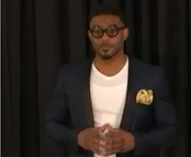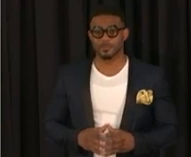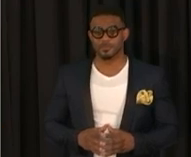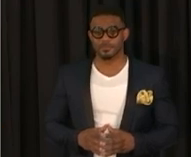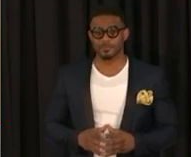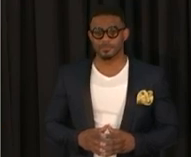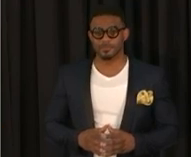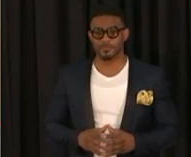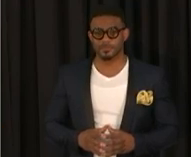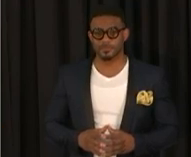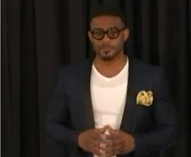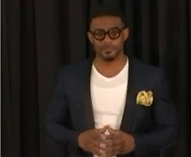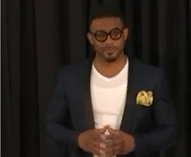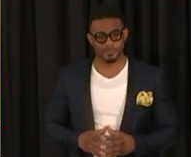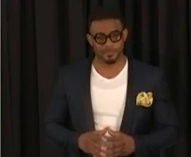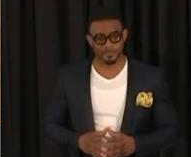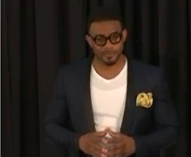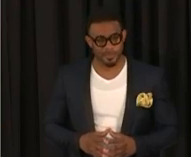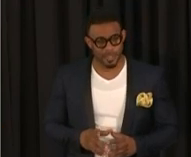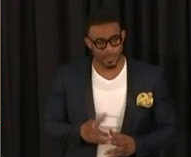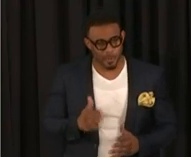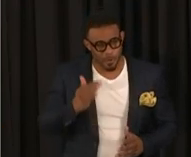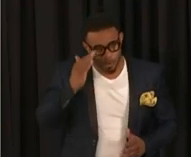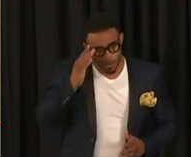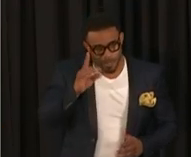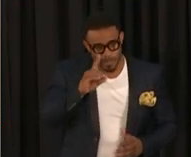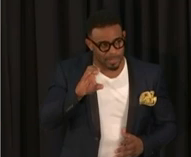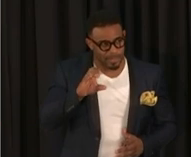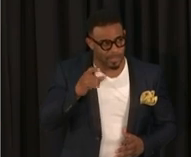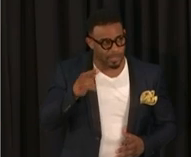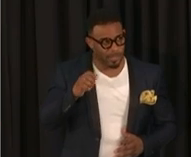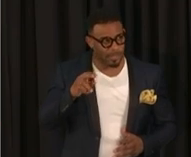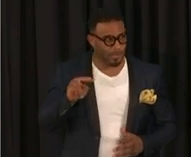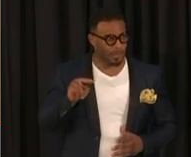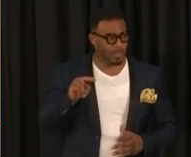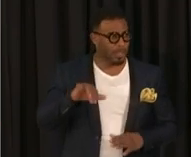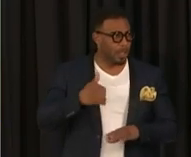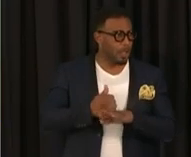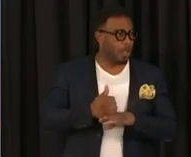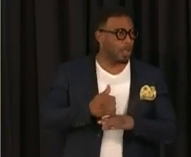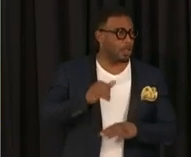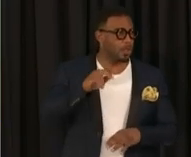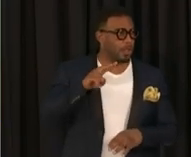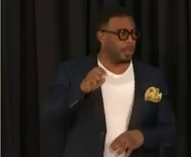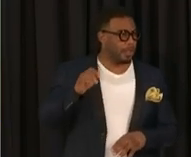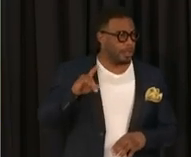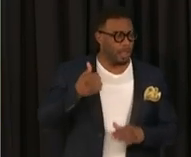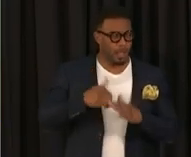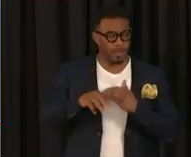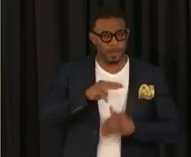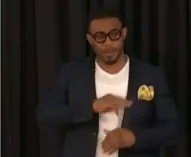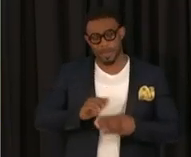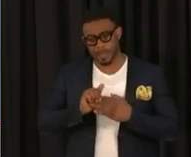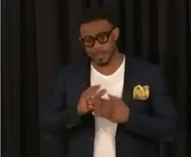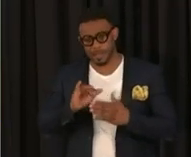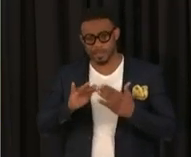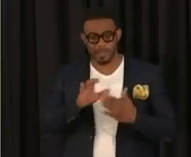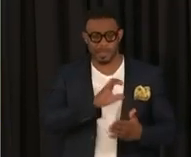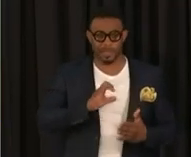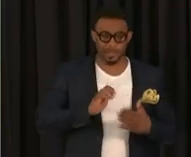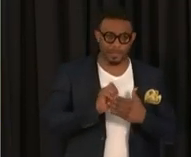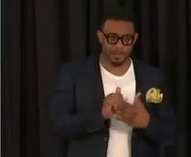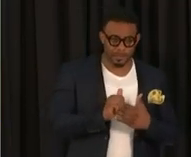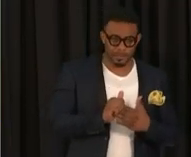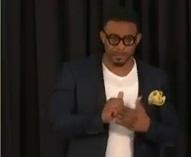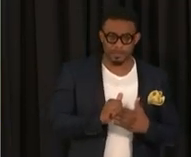You can go. Thank you. As you all know, DC Green Bank was authorized in 2018 under the mayor's leadership and the city